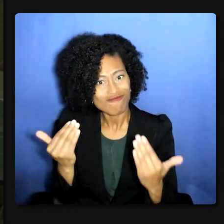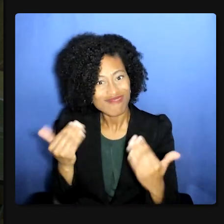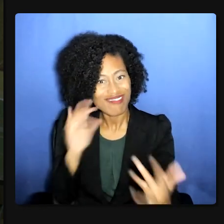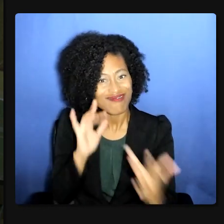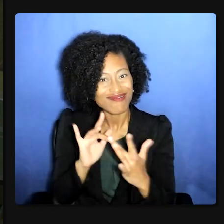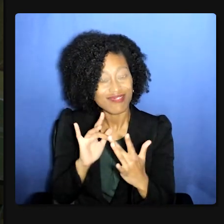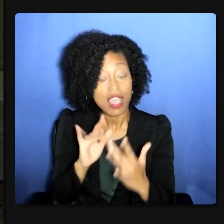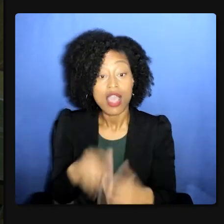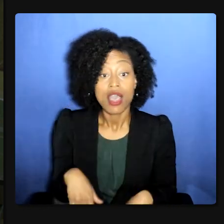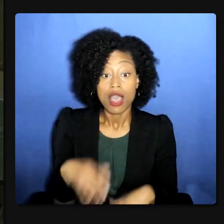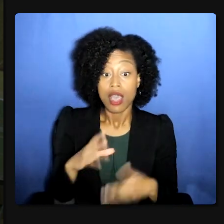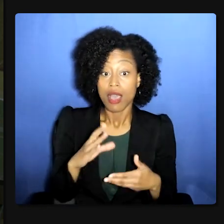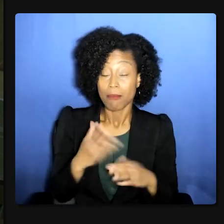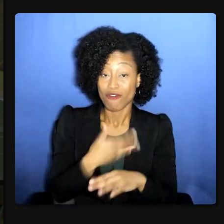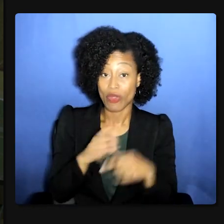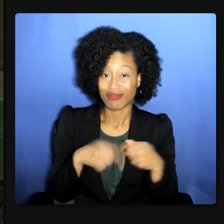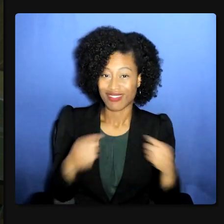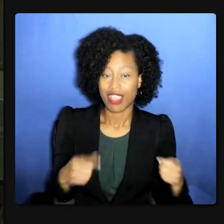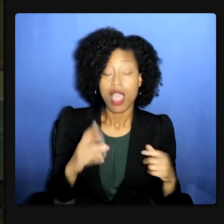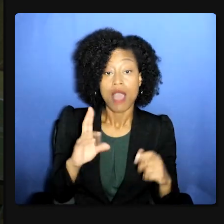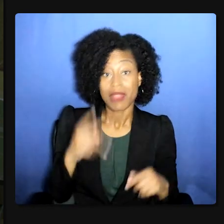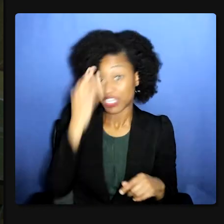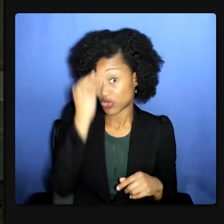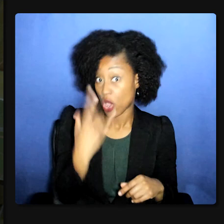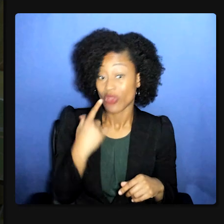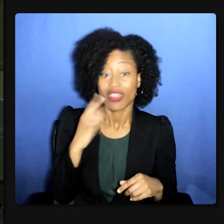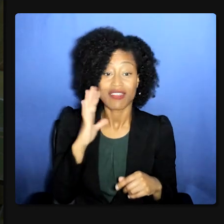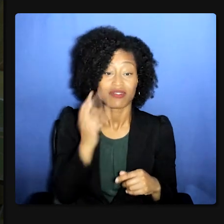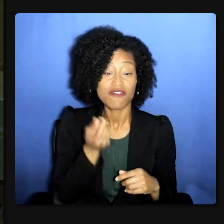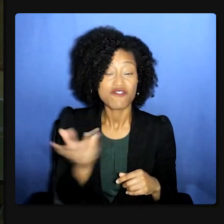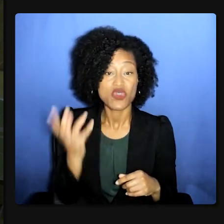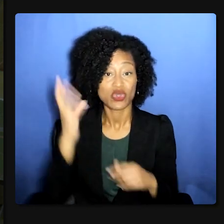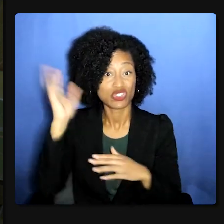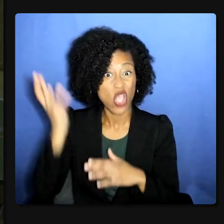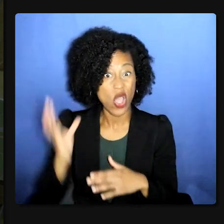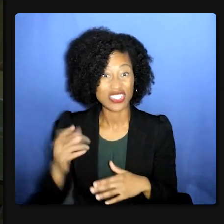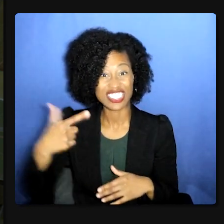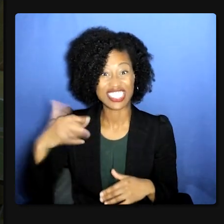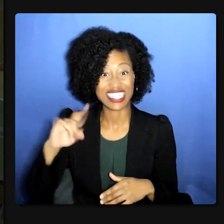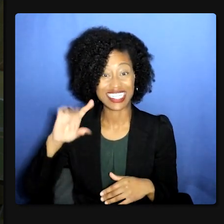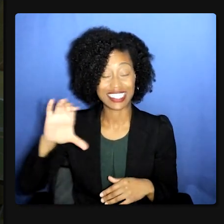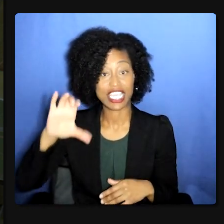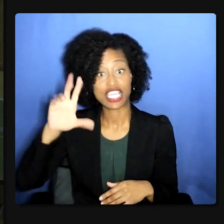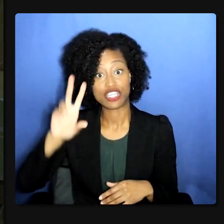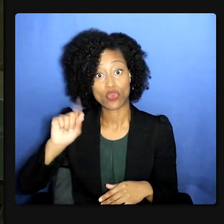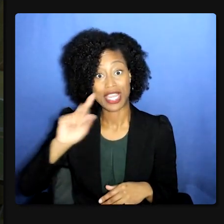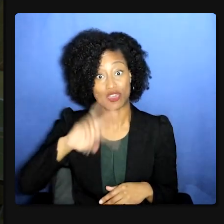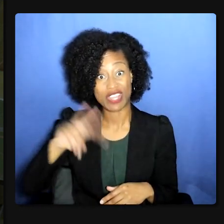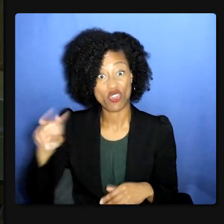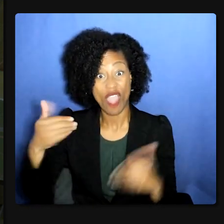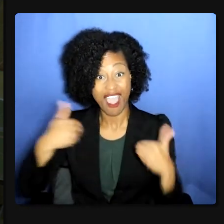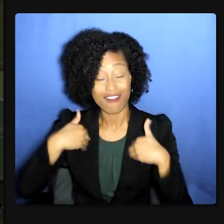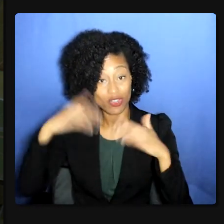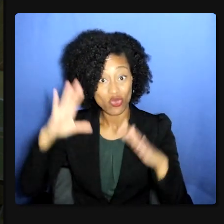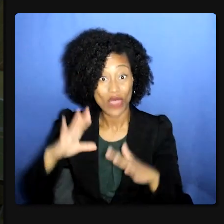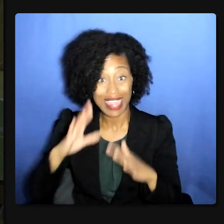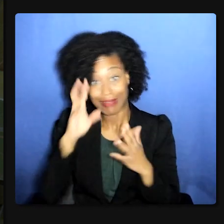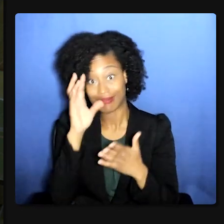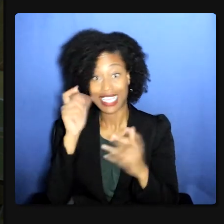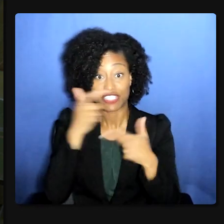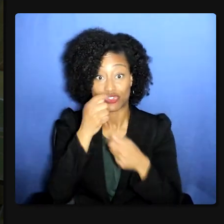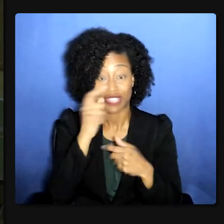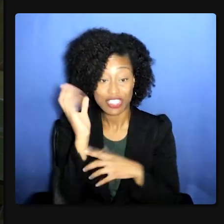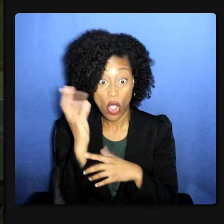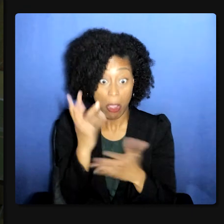Before we end, on screen are some related Microsoft gaming talks you may be interested to check out during GDC 2022. It's